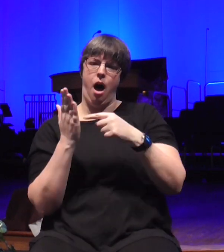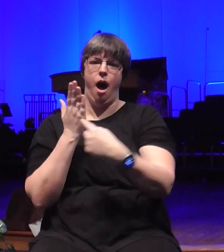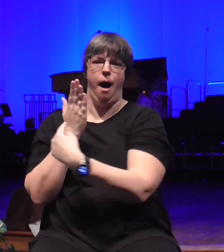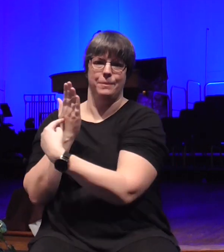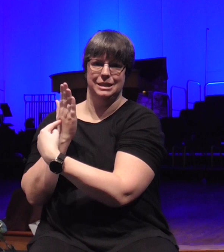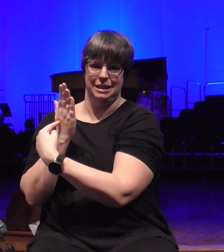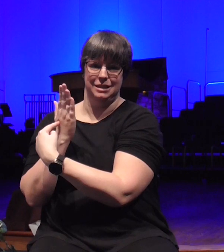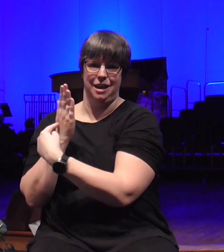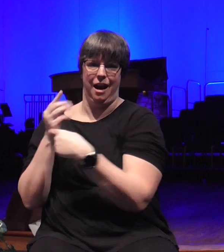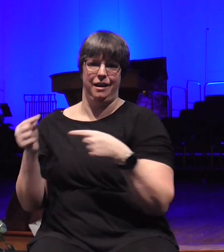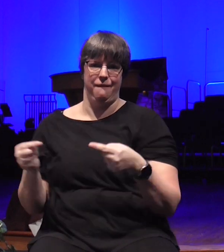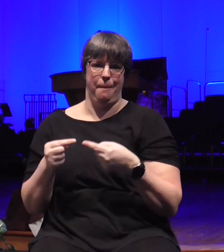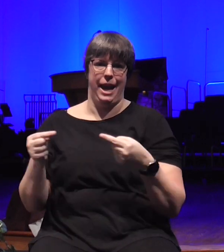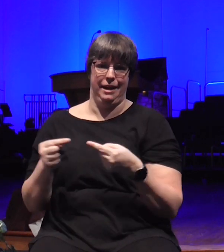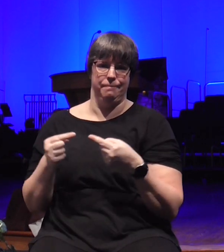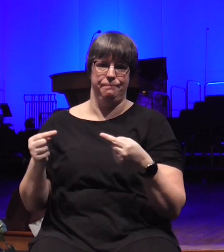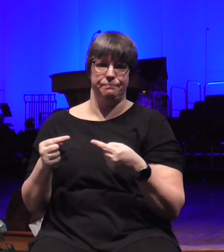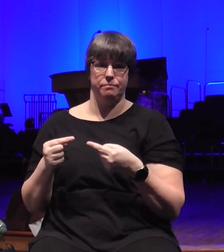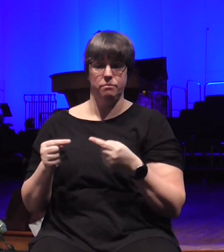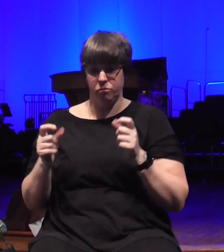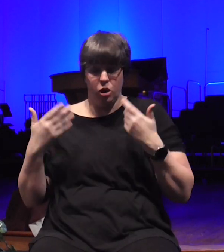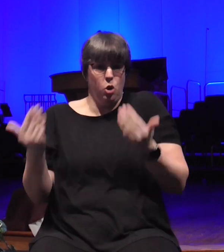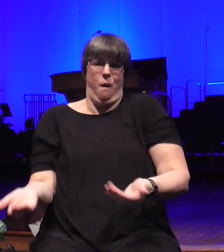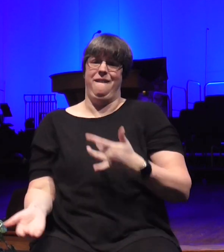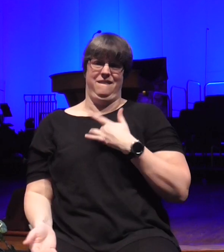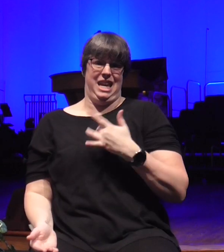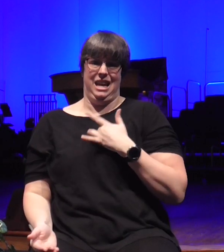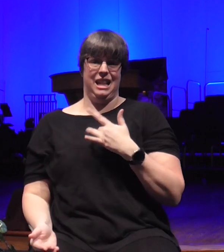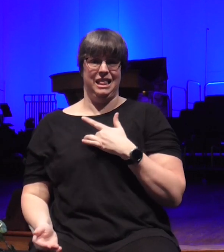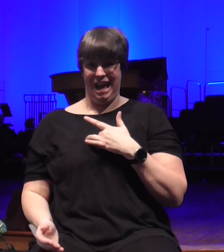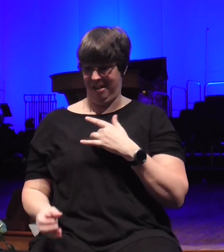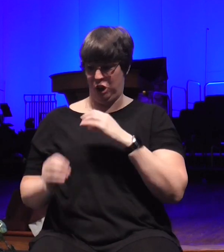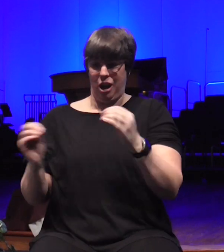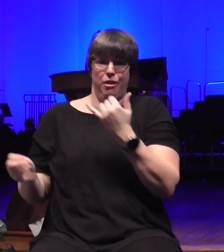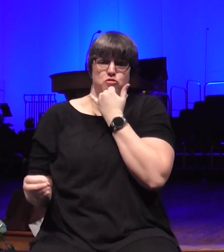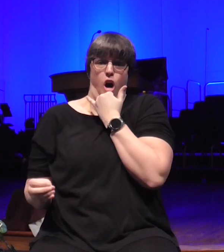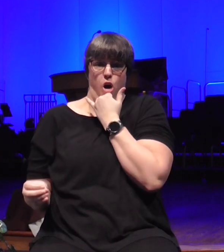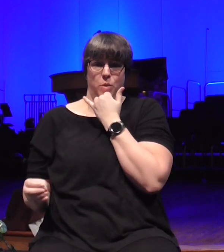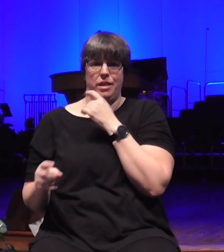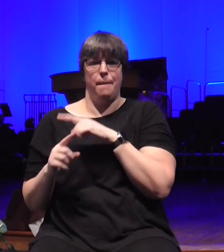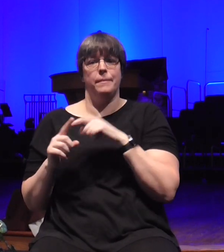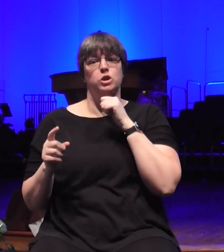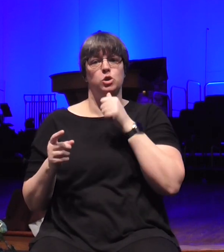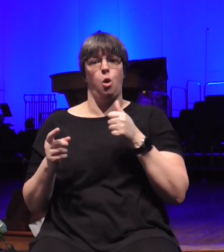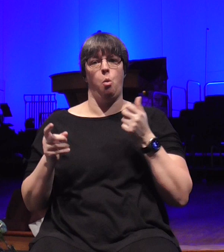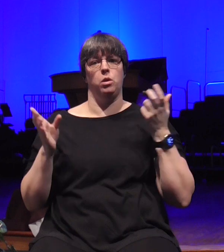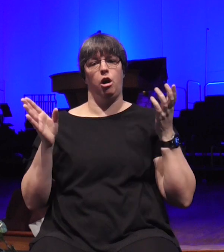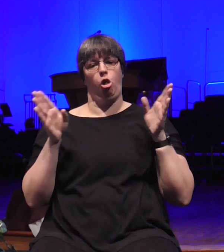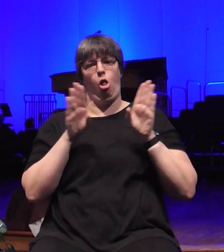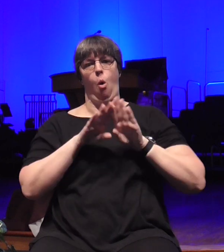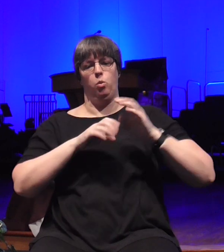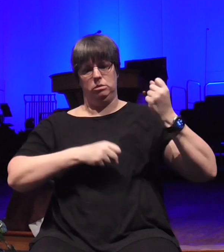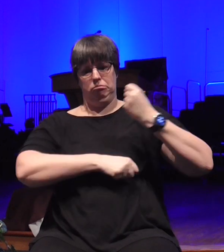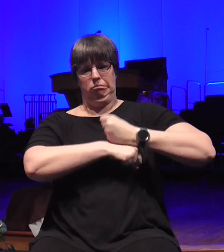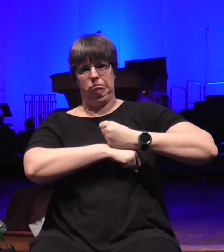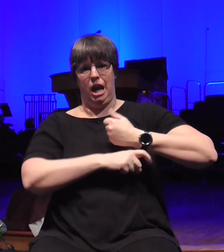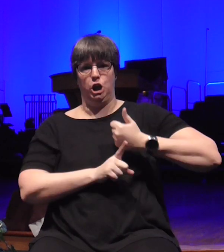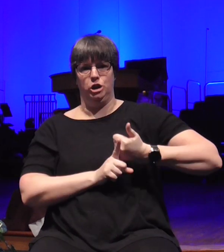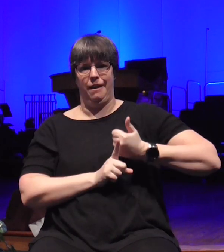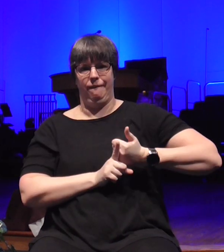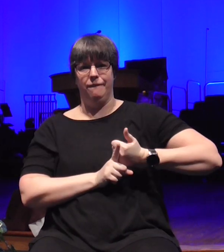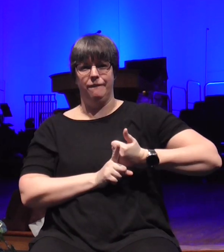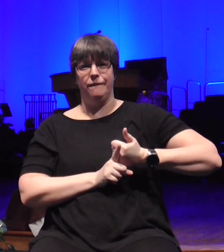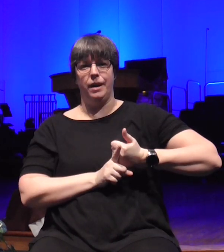that. There's nothing wrong with the pain, the feelings. Just don't close yourself. Keep your heart open,